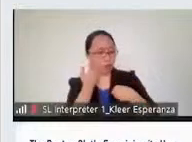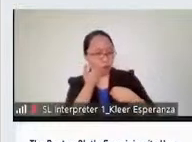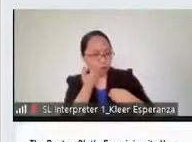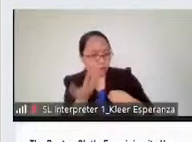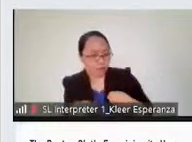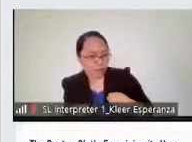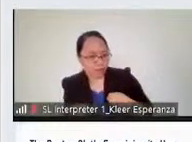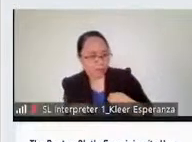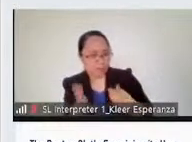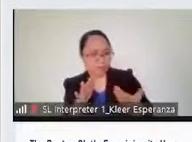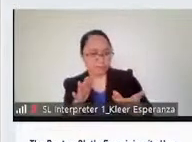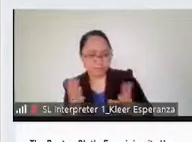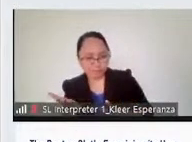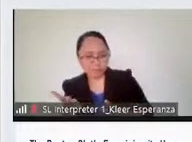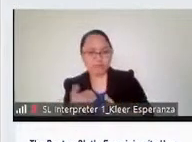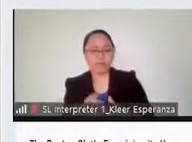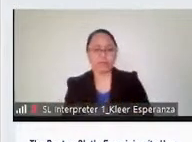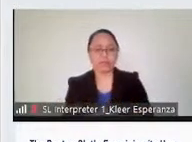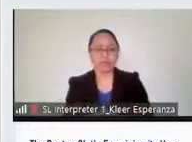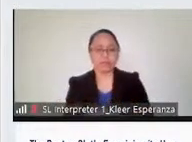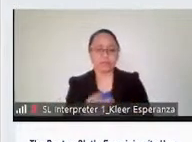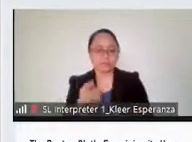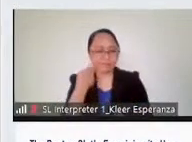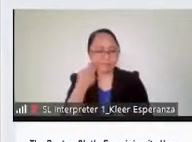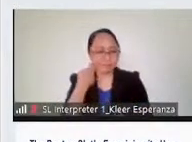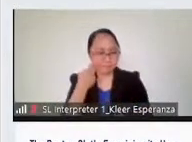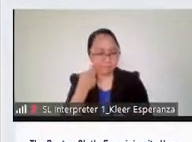and B are definitely not made of cotton fibers.